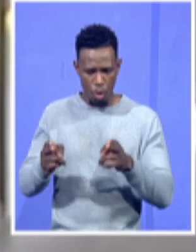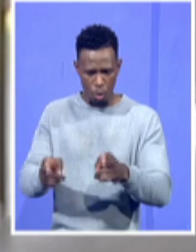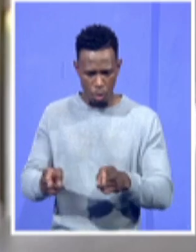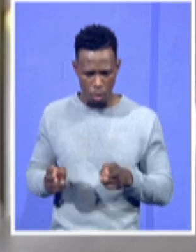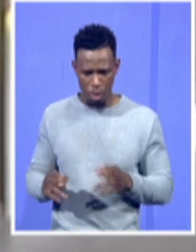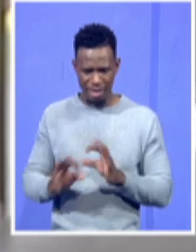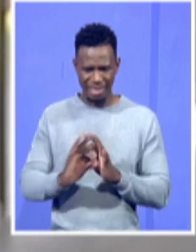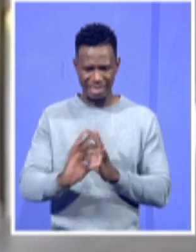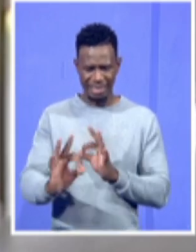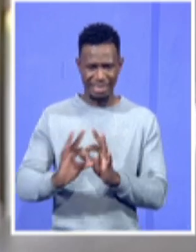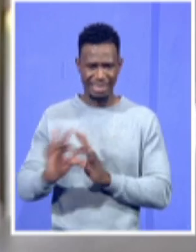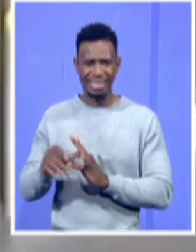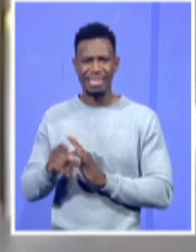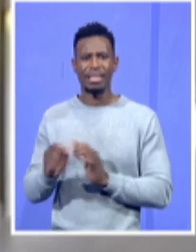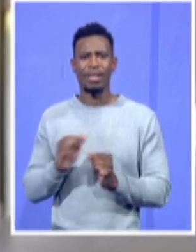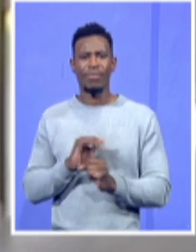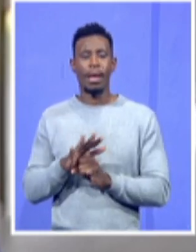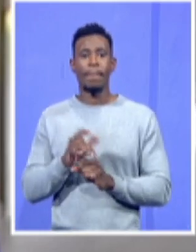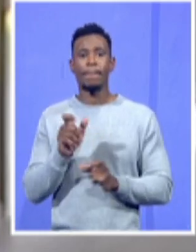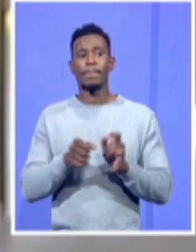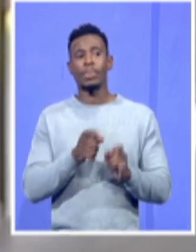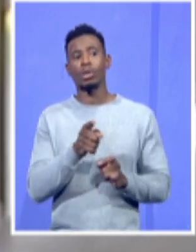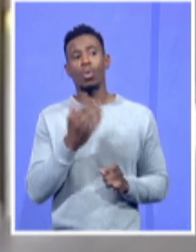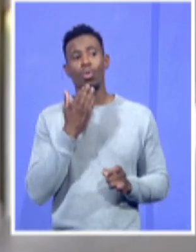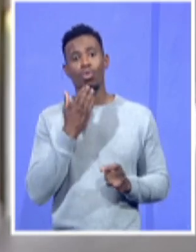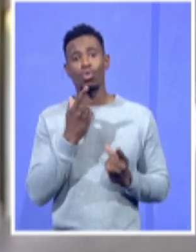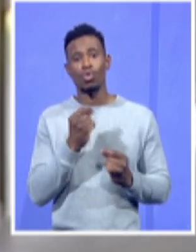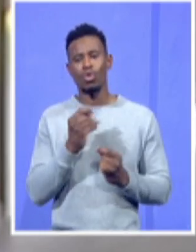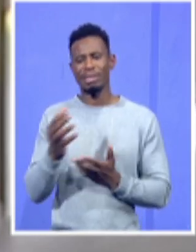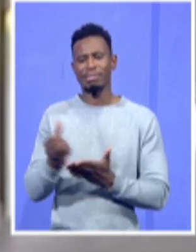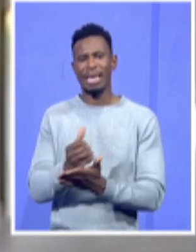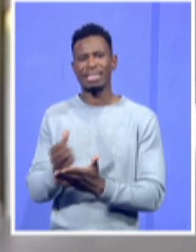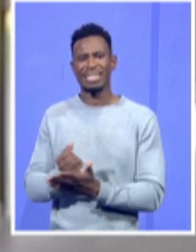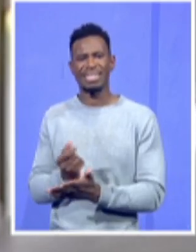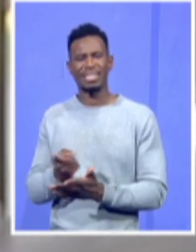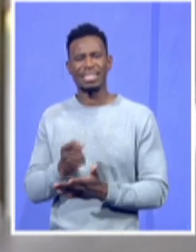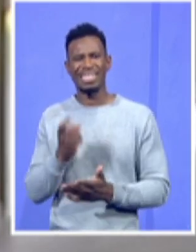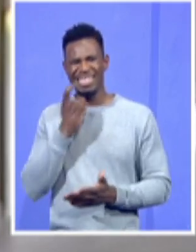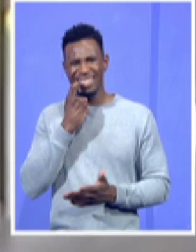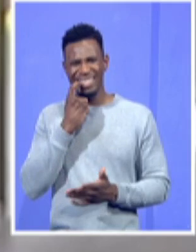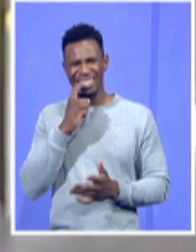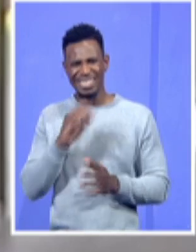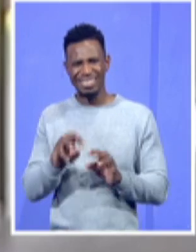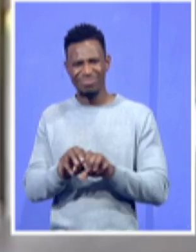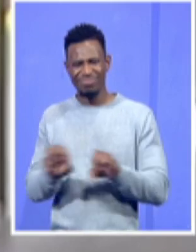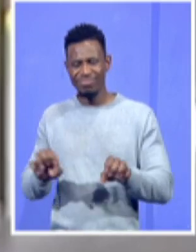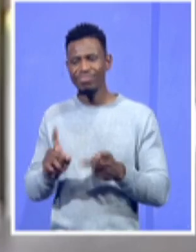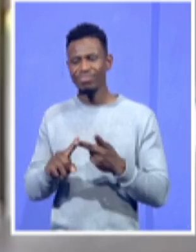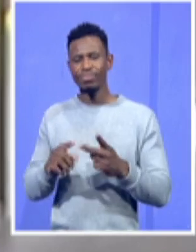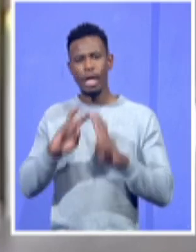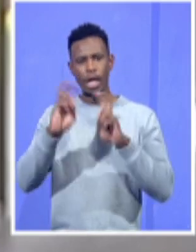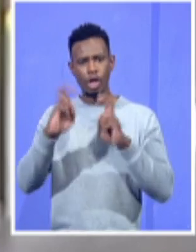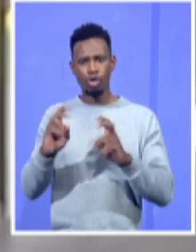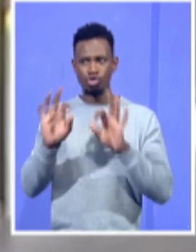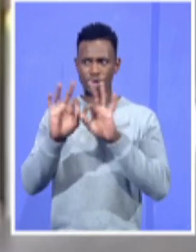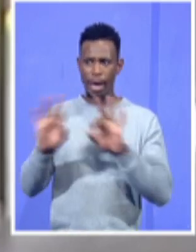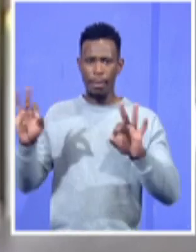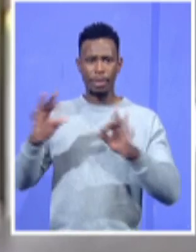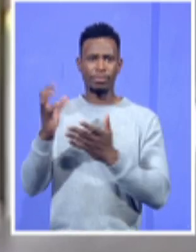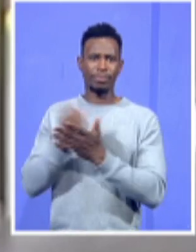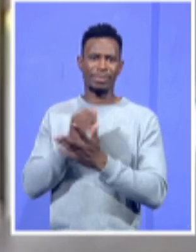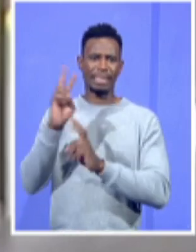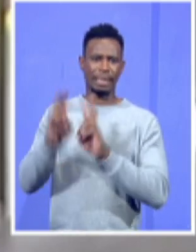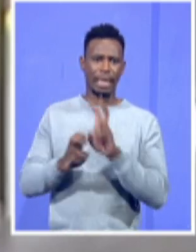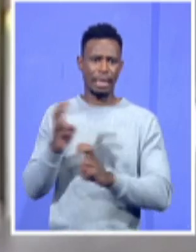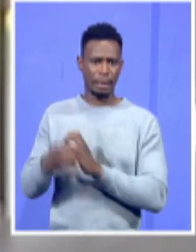rather affected by those whom were going and taking the various metal scraps and the various electricity cables that were there for the metro or